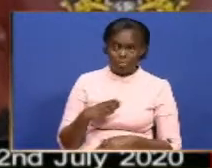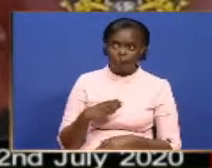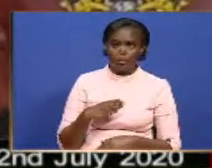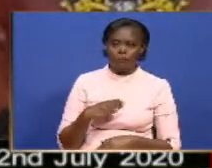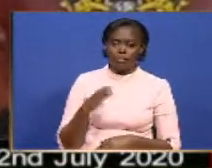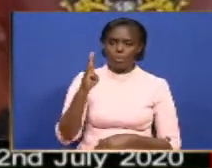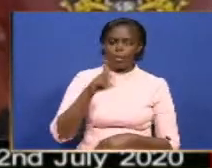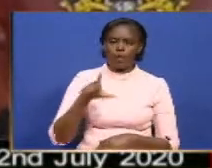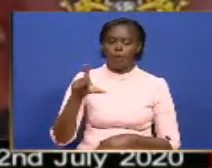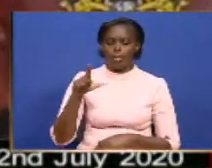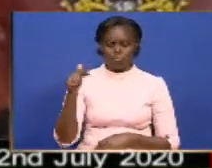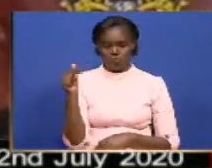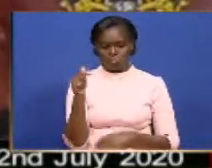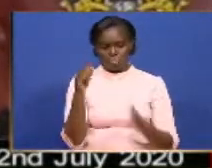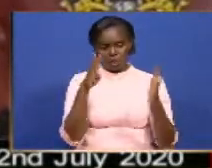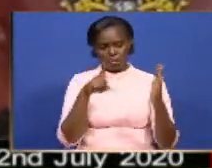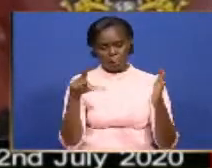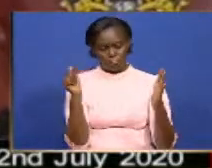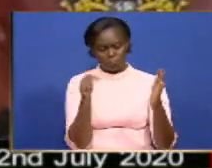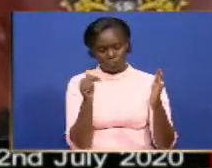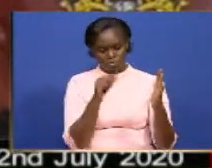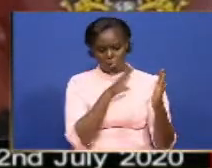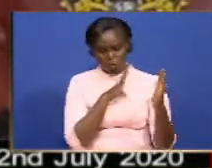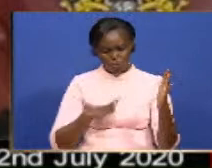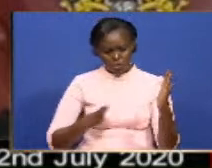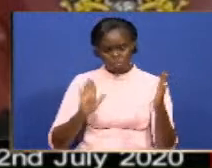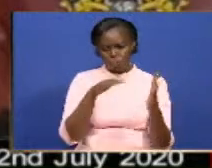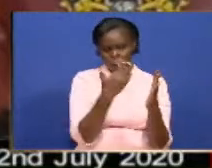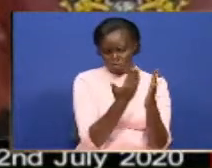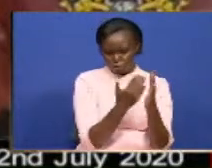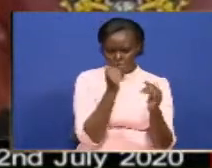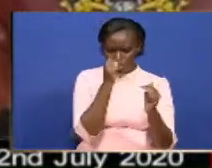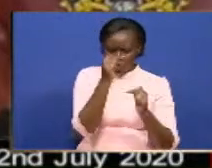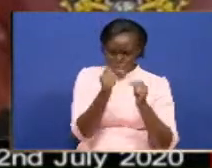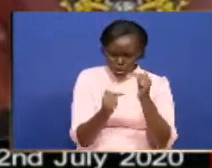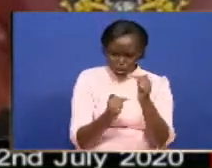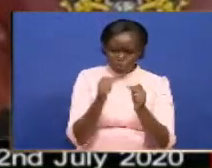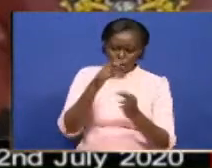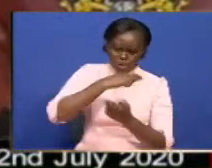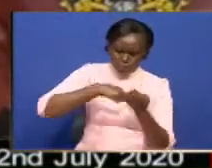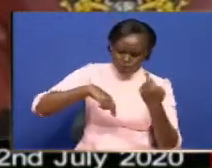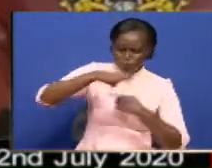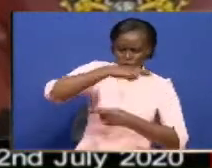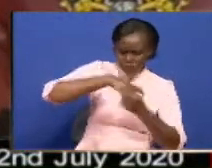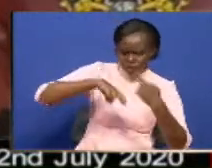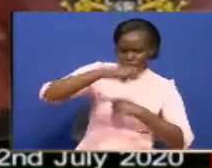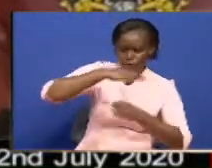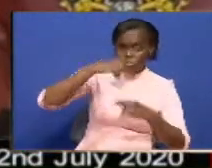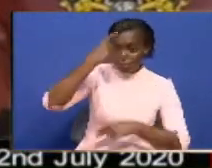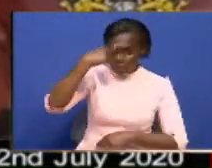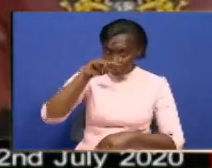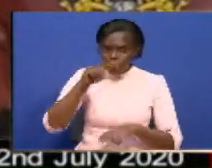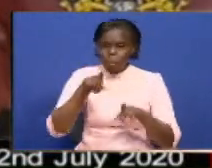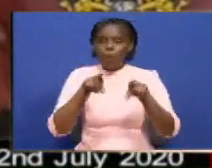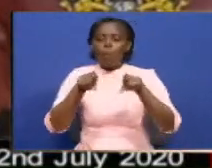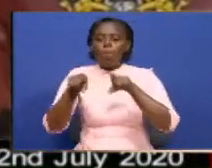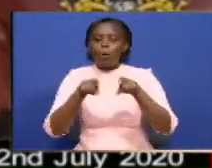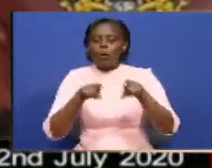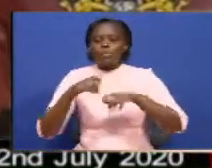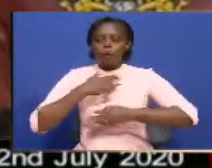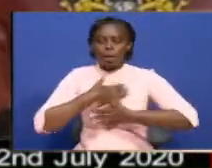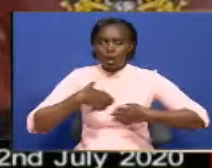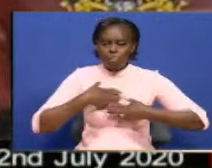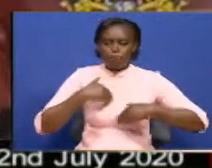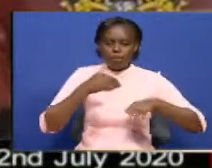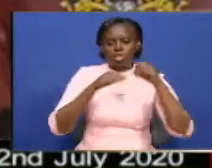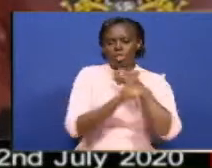bill proposes a committee to continually review the processes, the policies that govern the refugees in